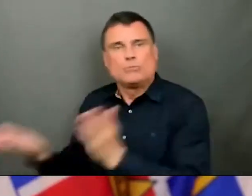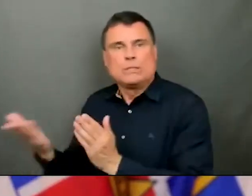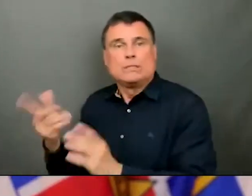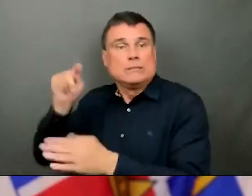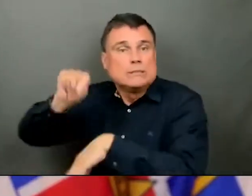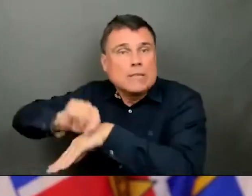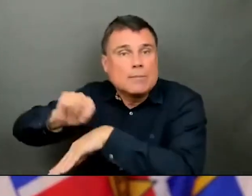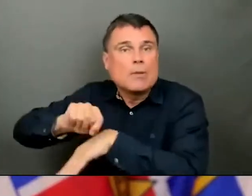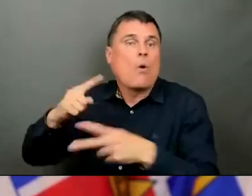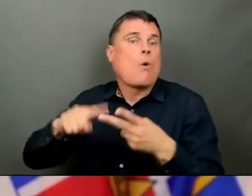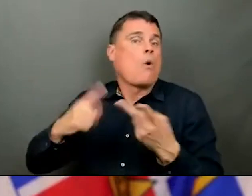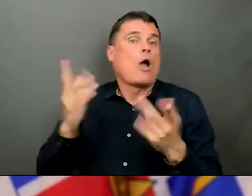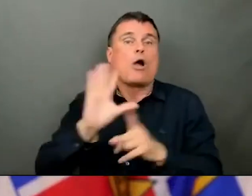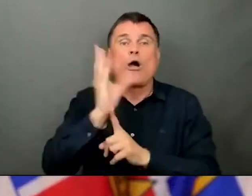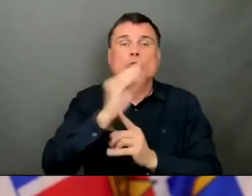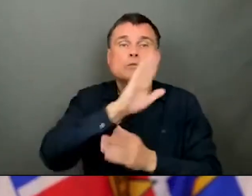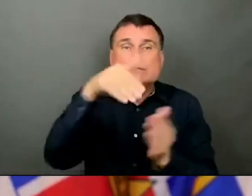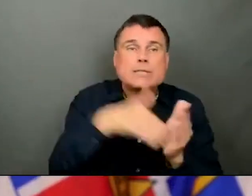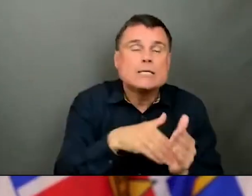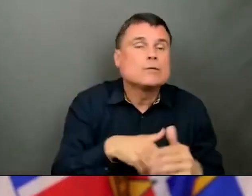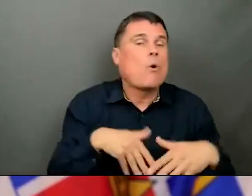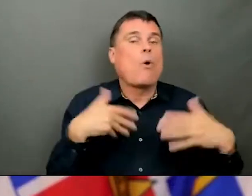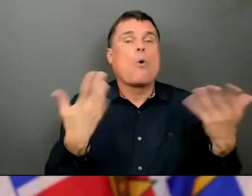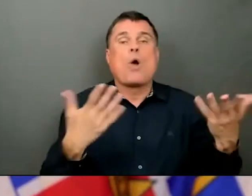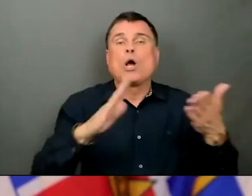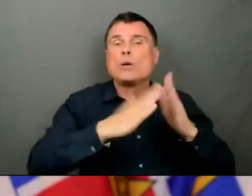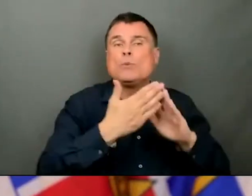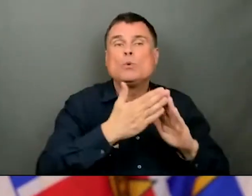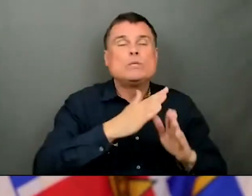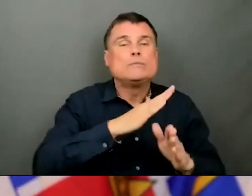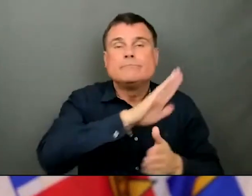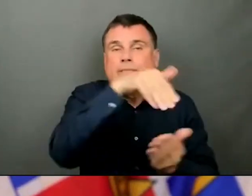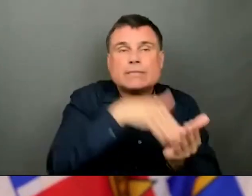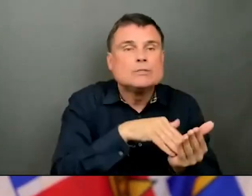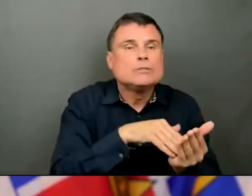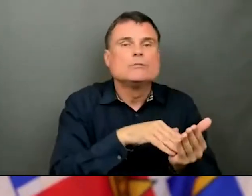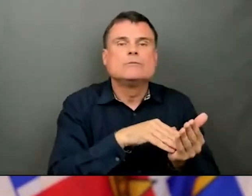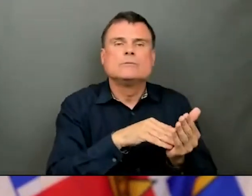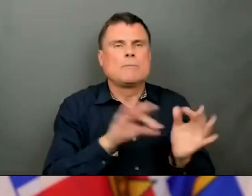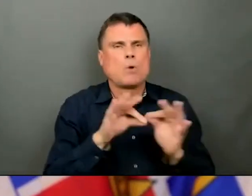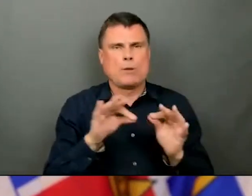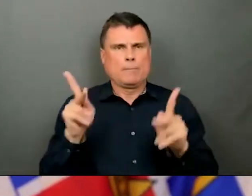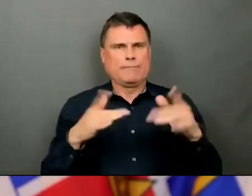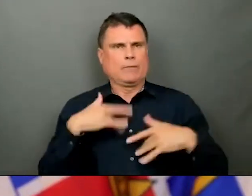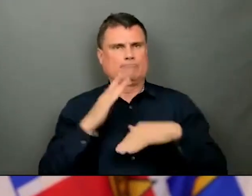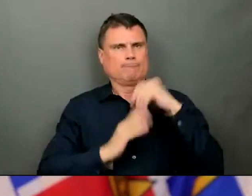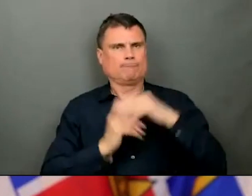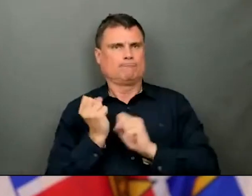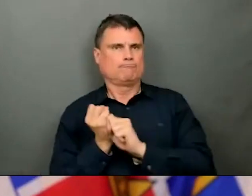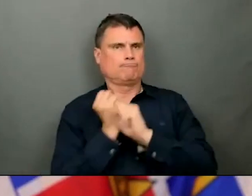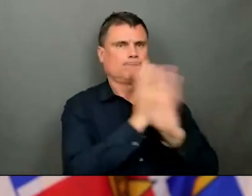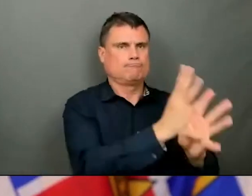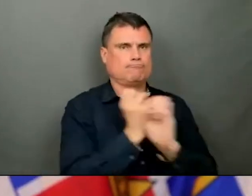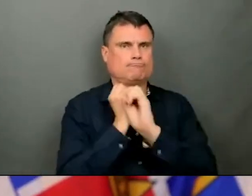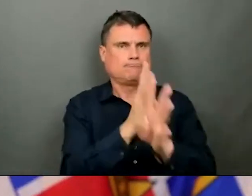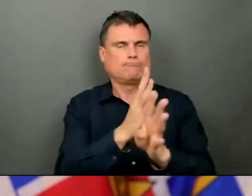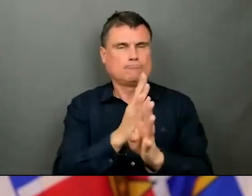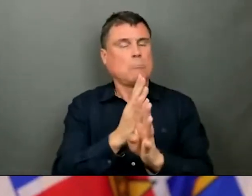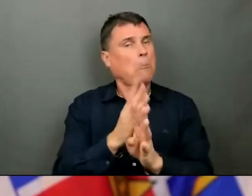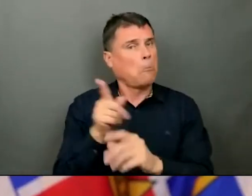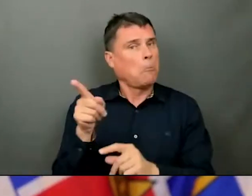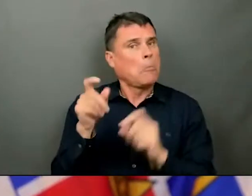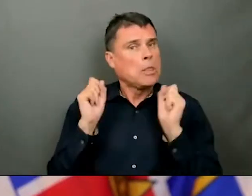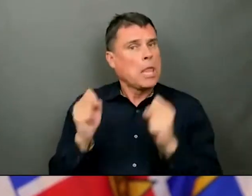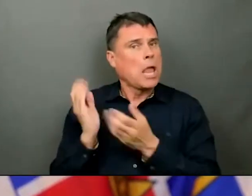other community places where people are more comfortable. Prabjot, do you have a follow-up? Yes,